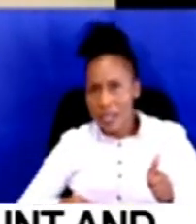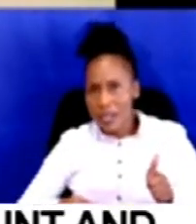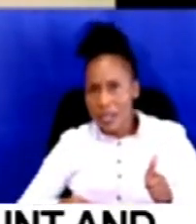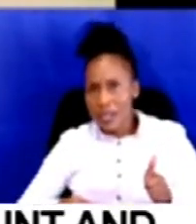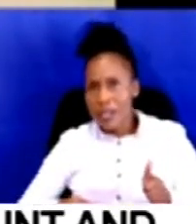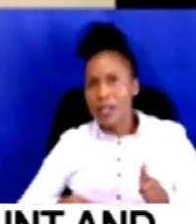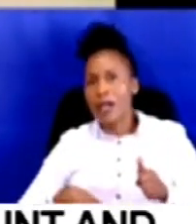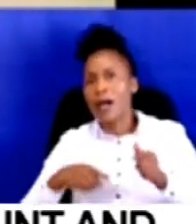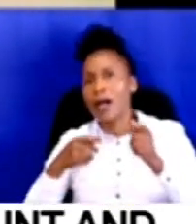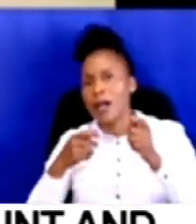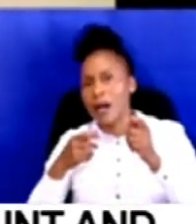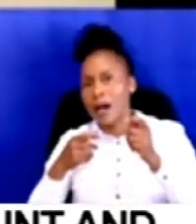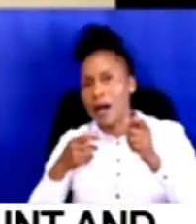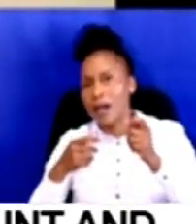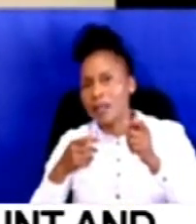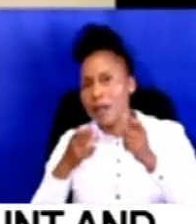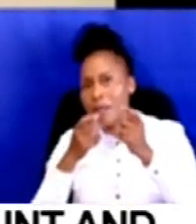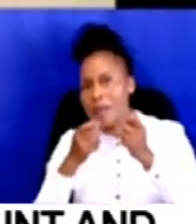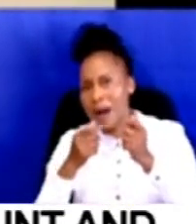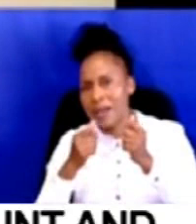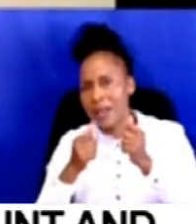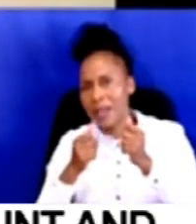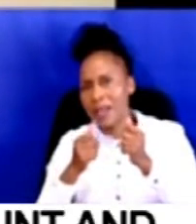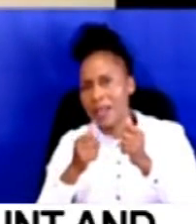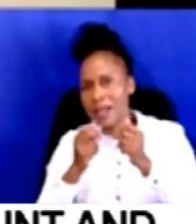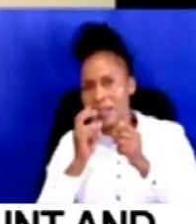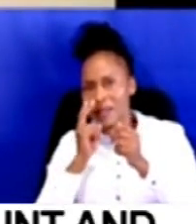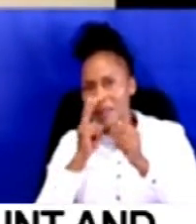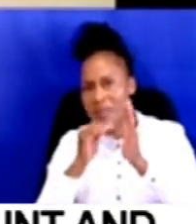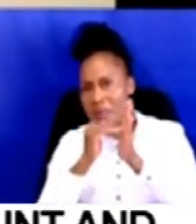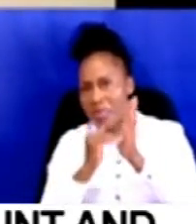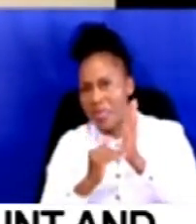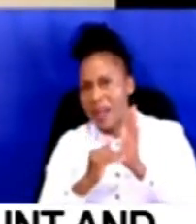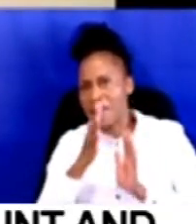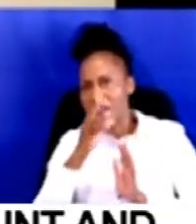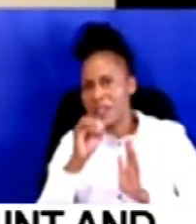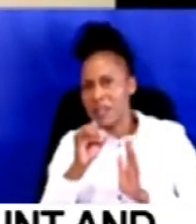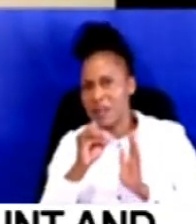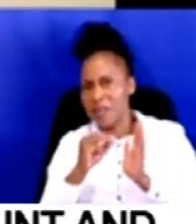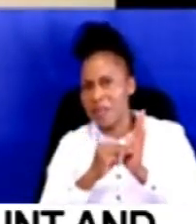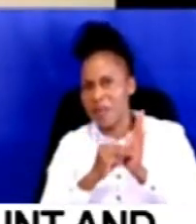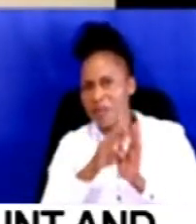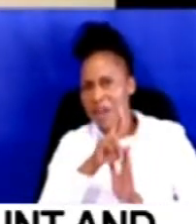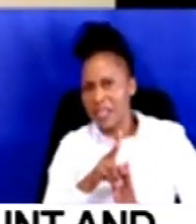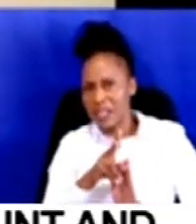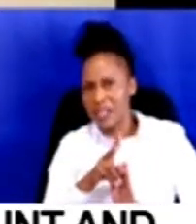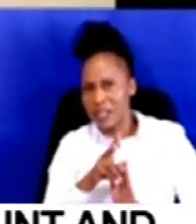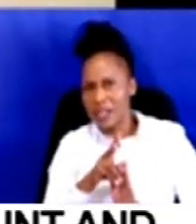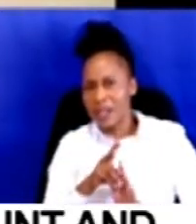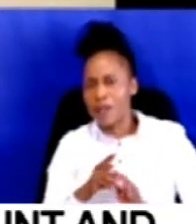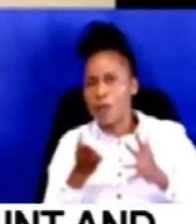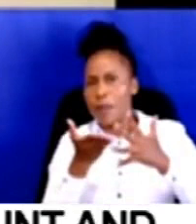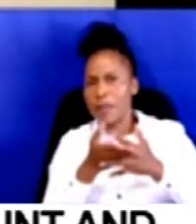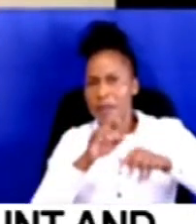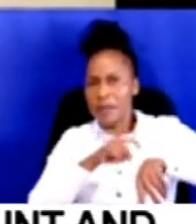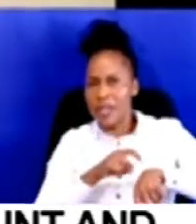cash shortfall of 50 billion rand for municipalities over the medium term, it is inevitable that we will see more